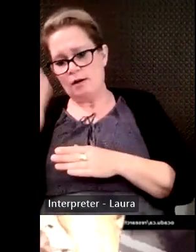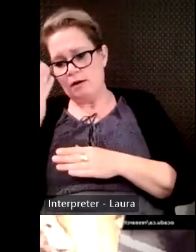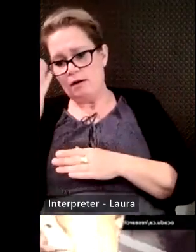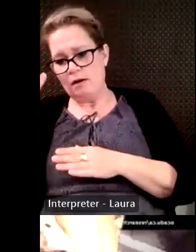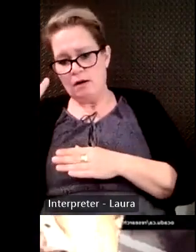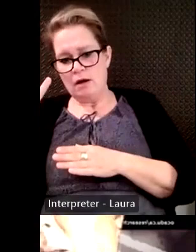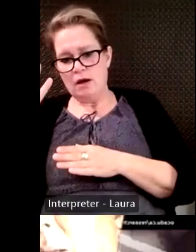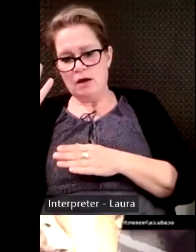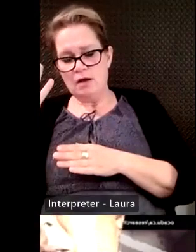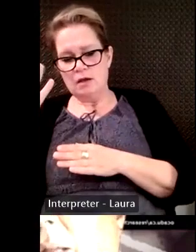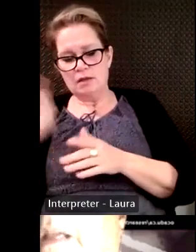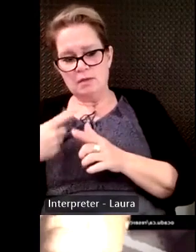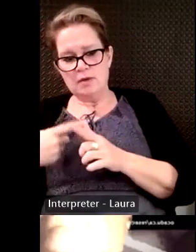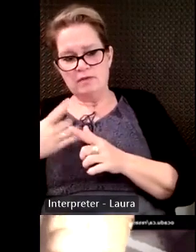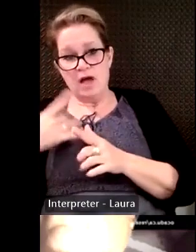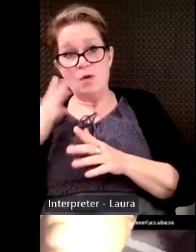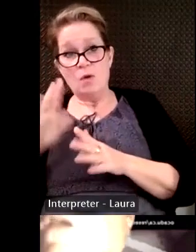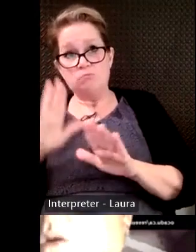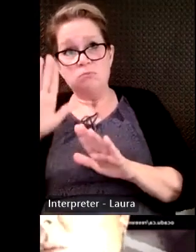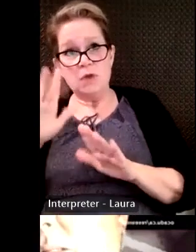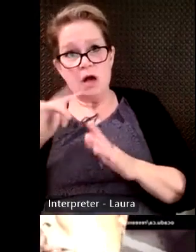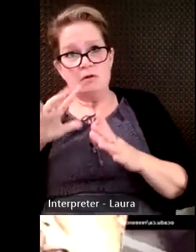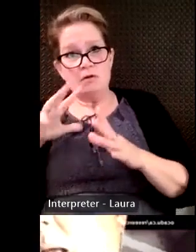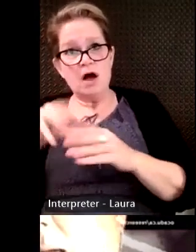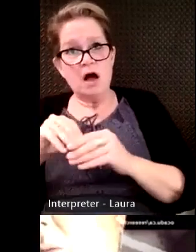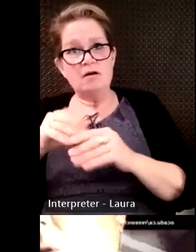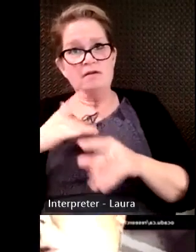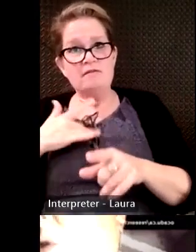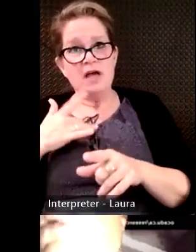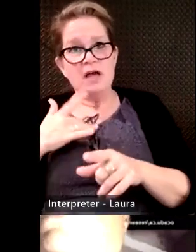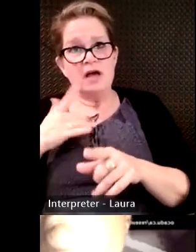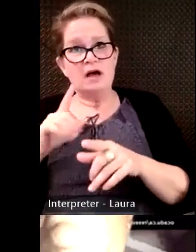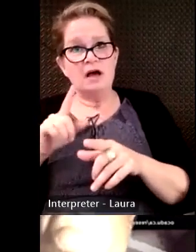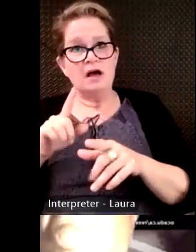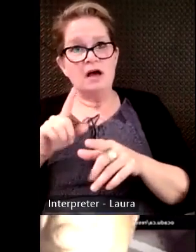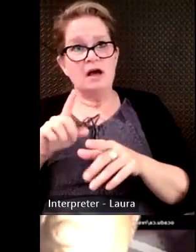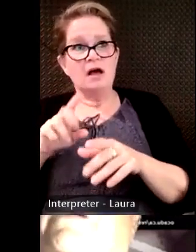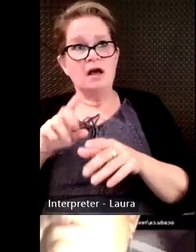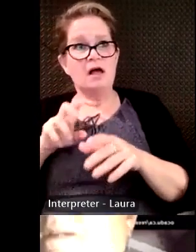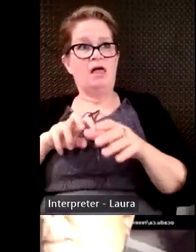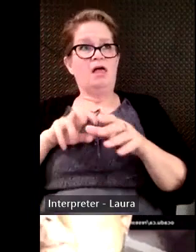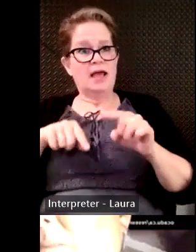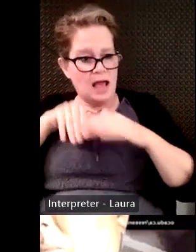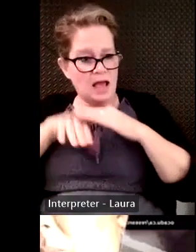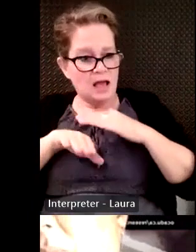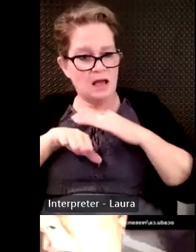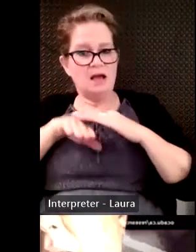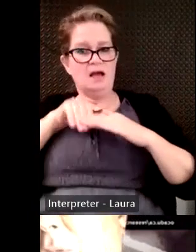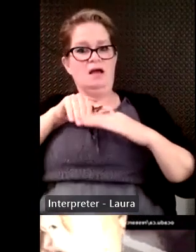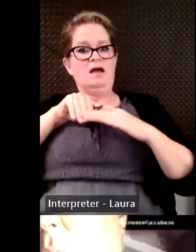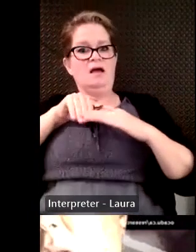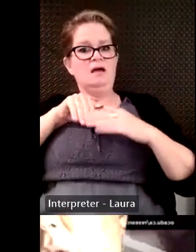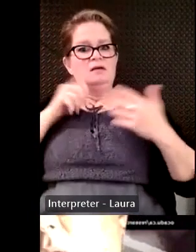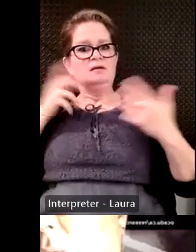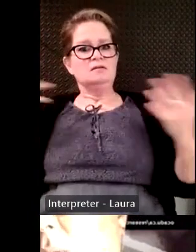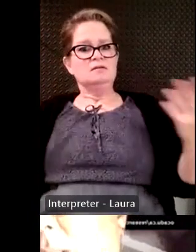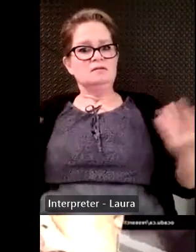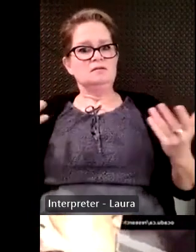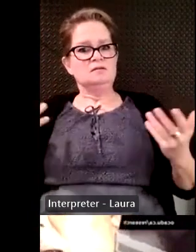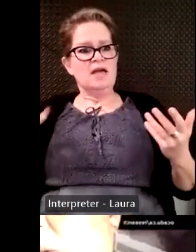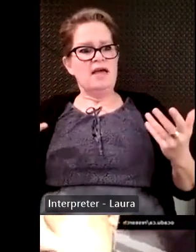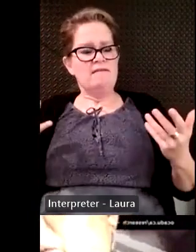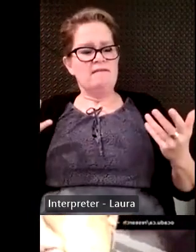even get to do that. If no one knows how to hold what we are sharing, if no one